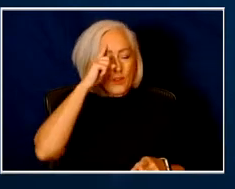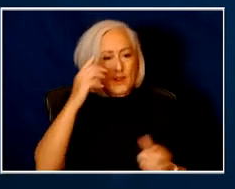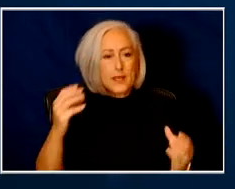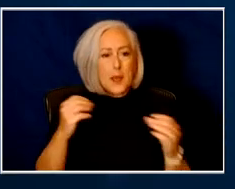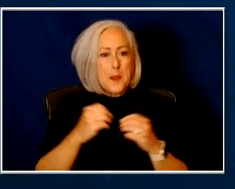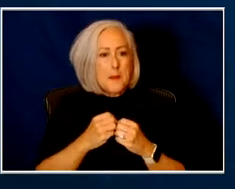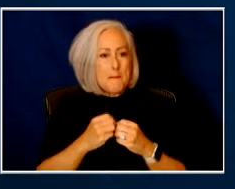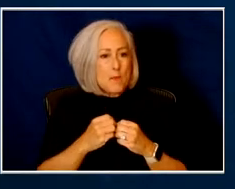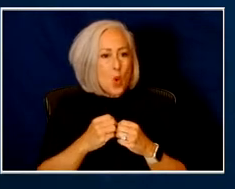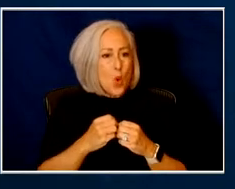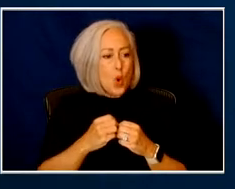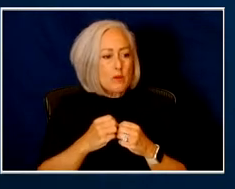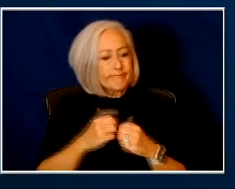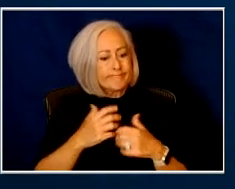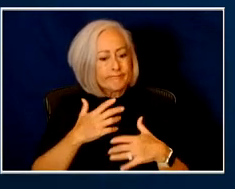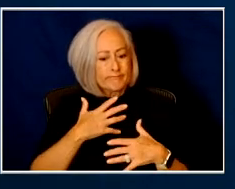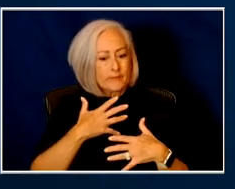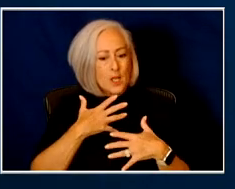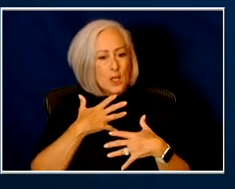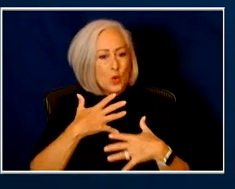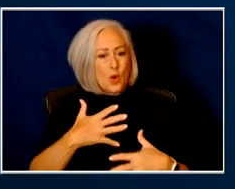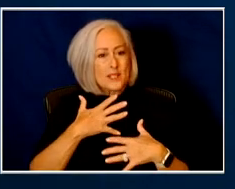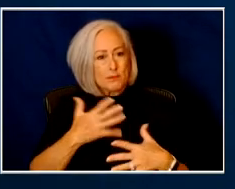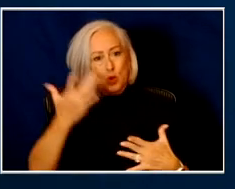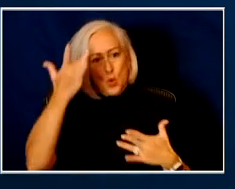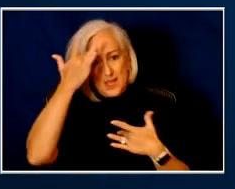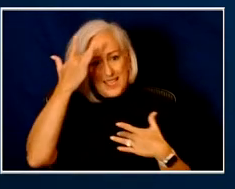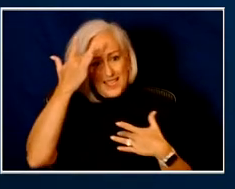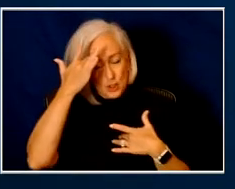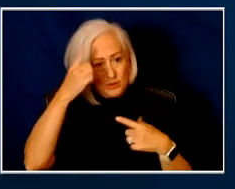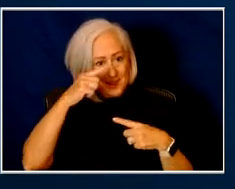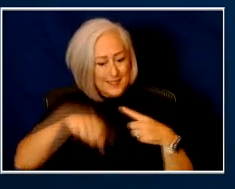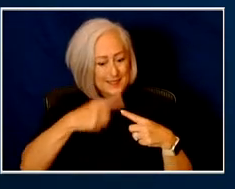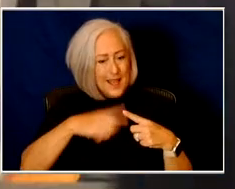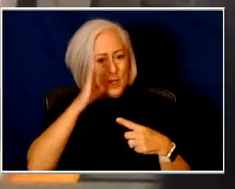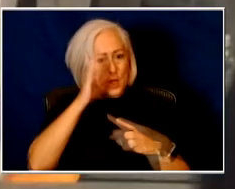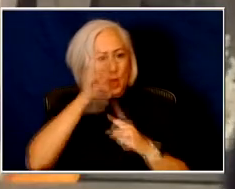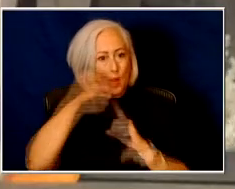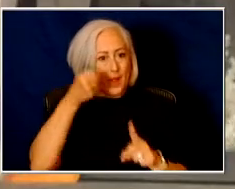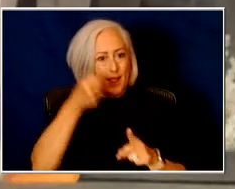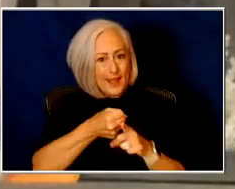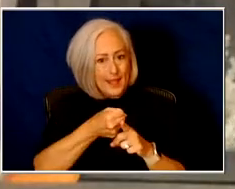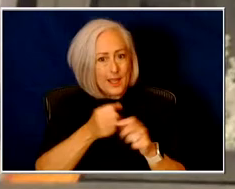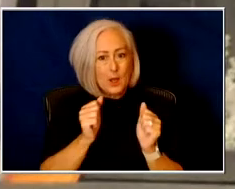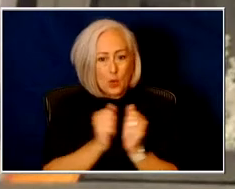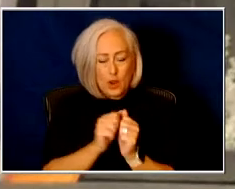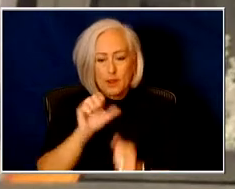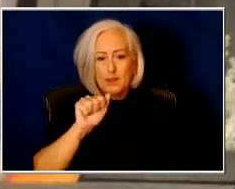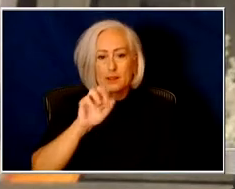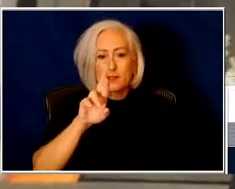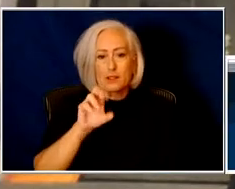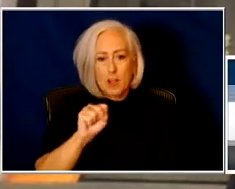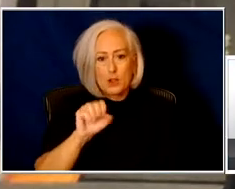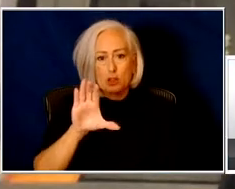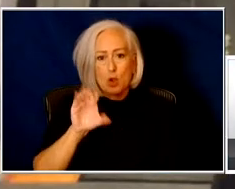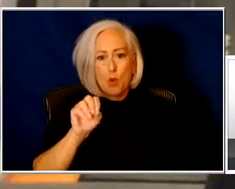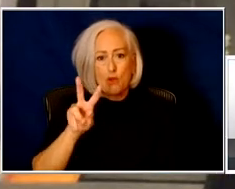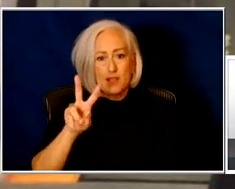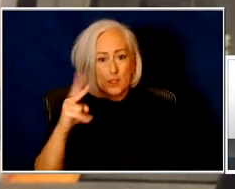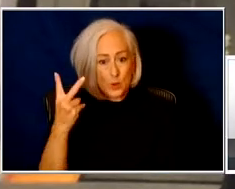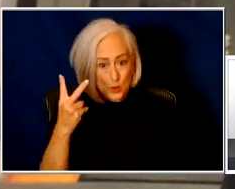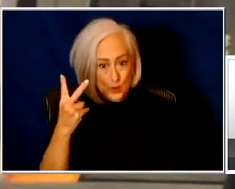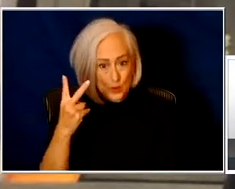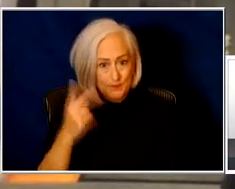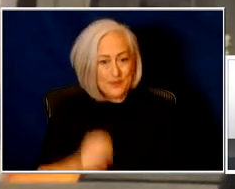cycle with sarsko V2 yeah it's a great question and you know predictions are always hazardous